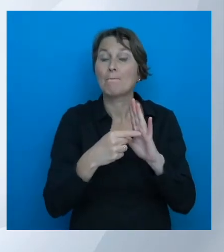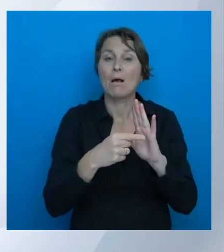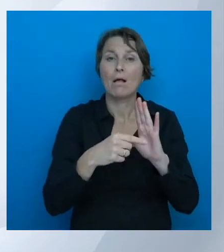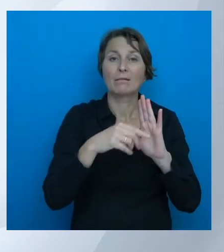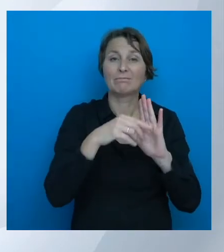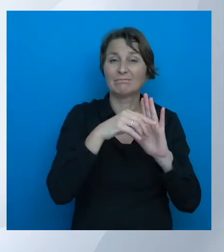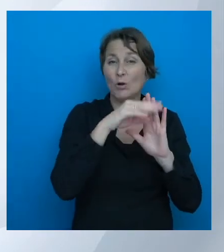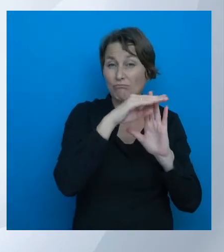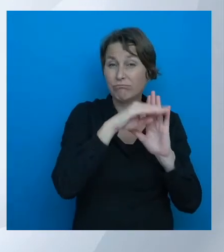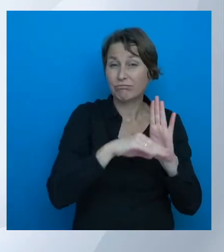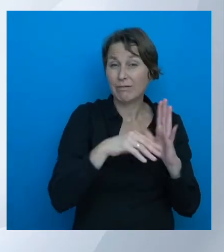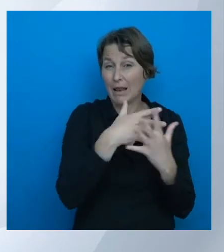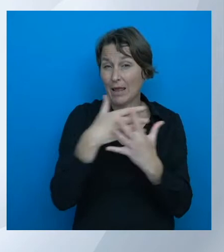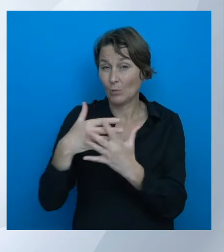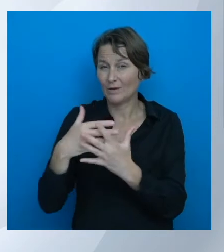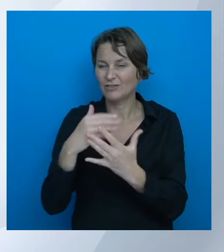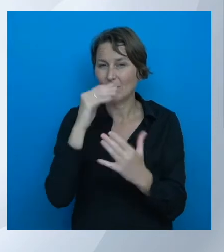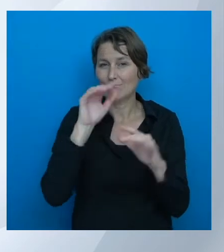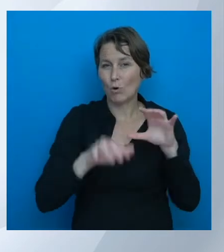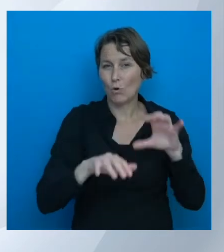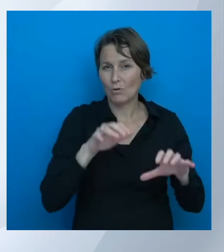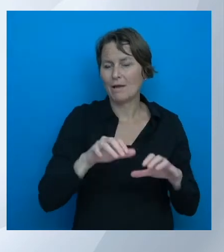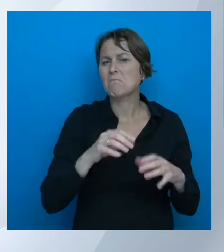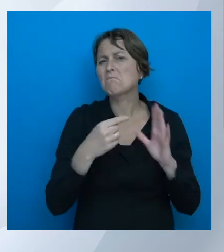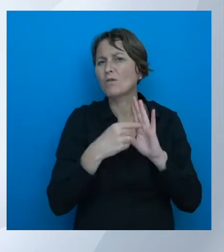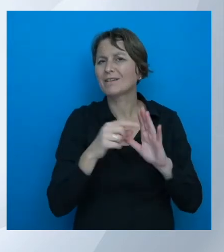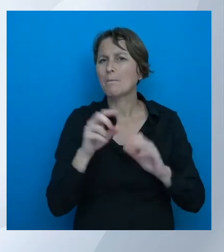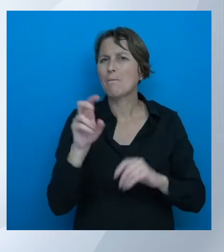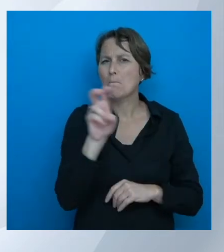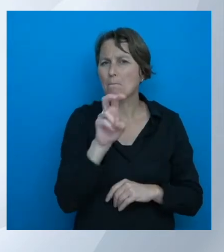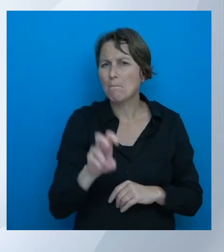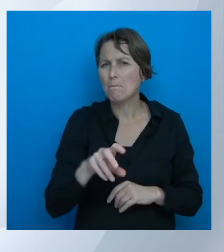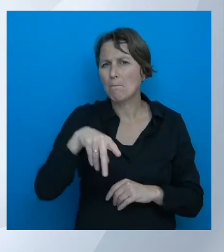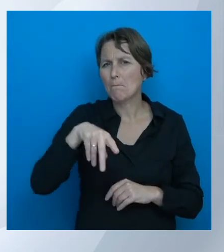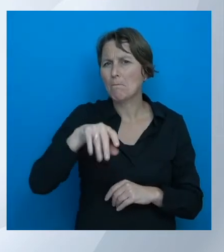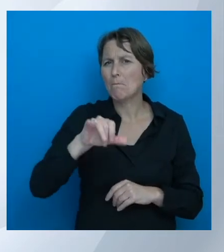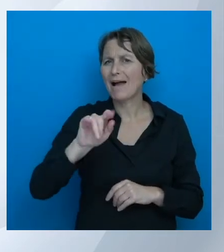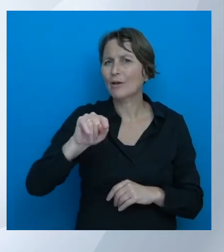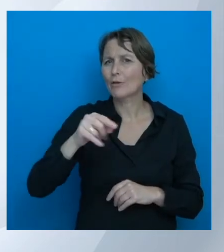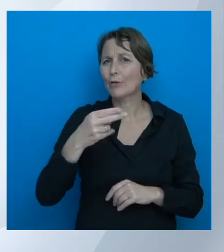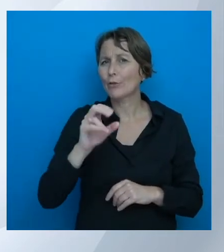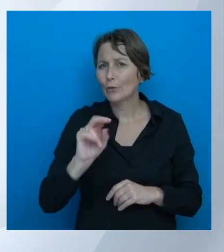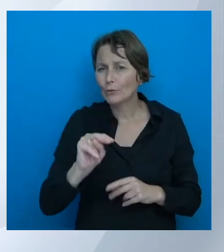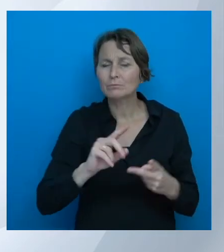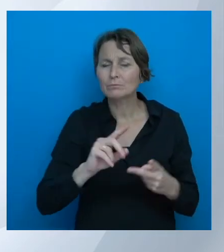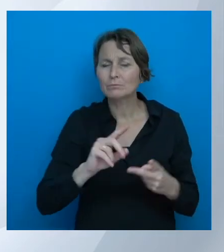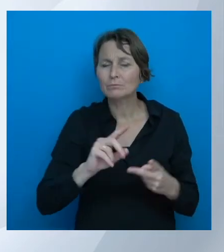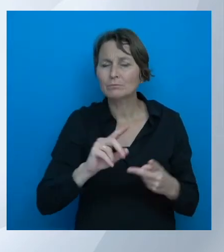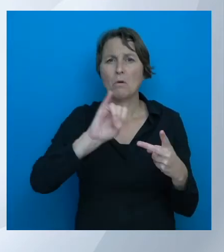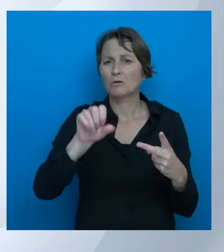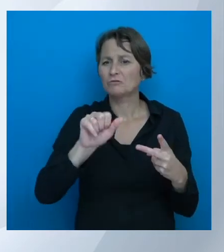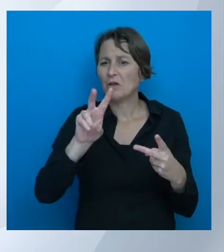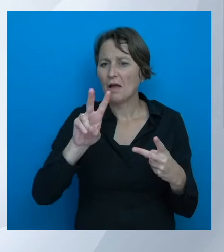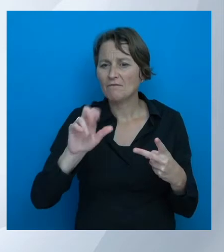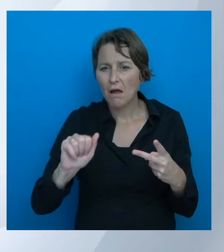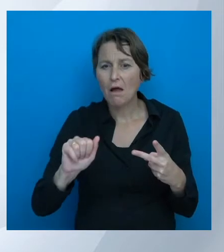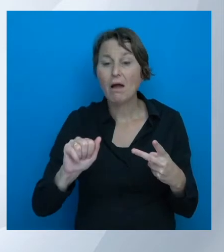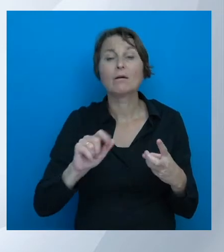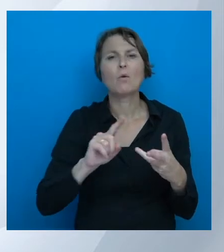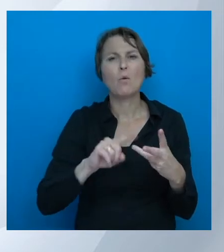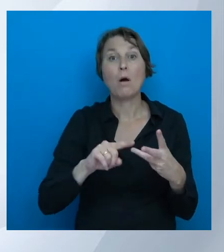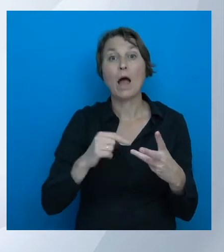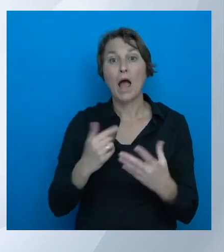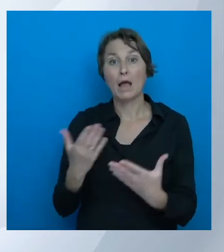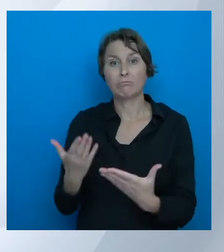Instead, I expect us to use Go. And if you do something with HashiCorp Vault, you might already know